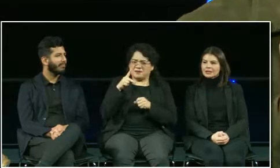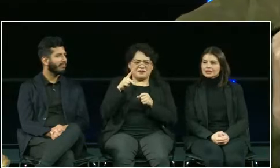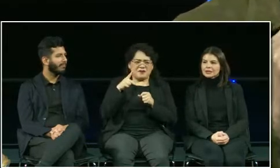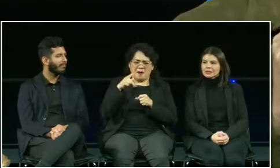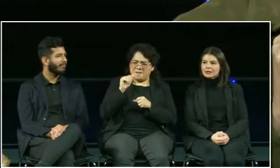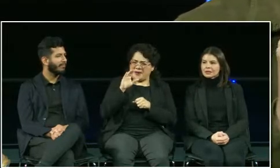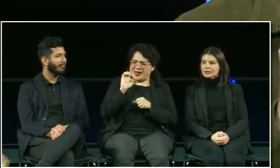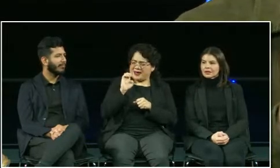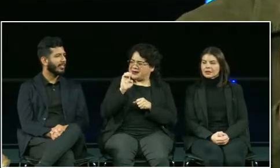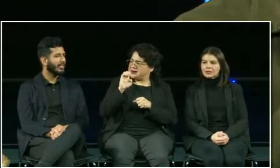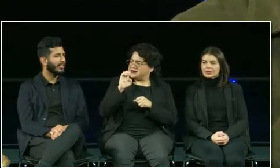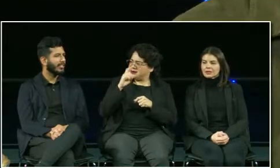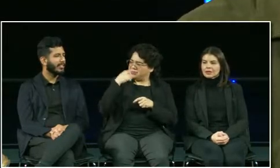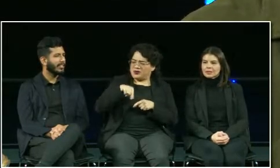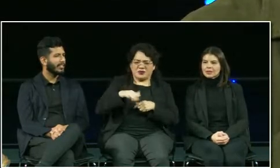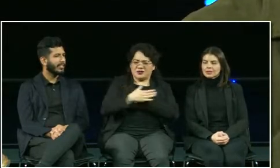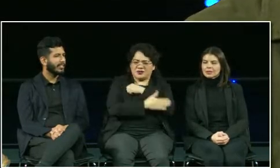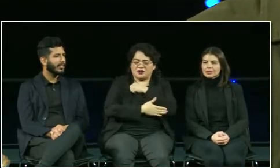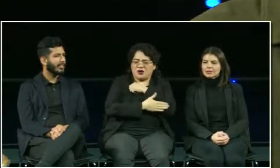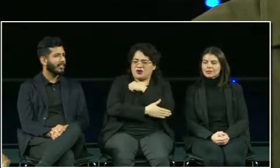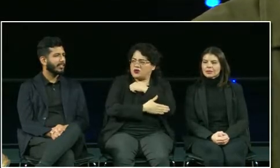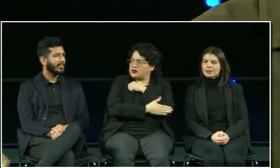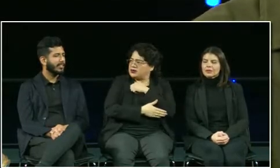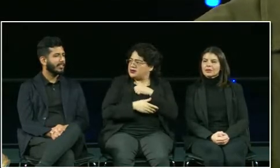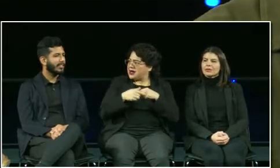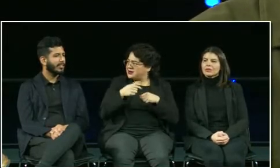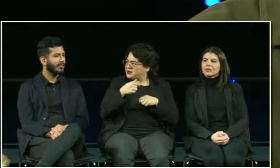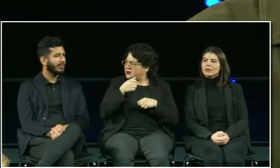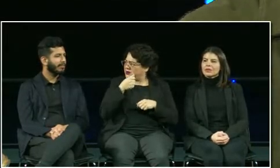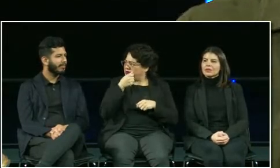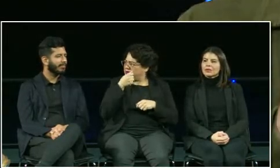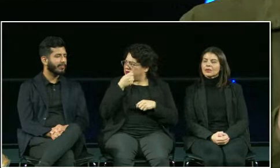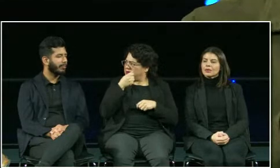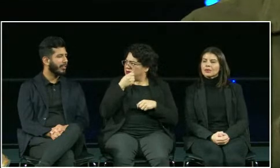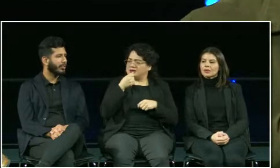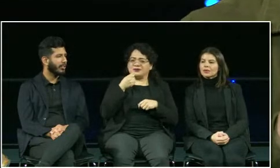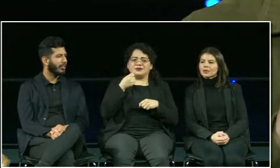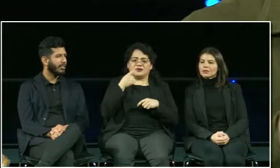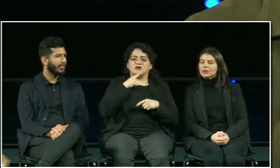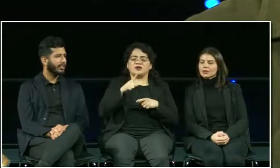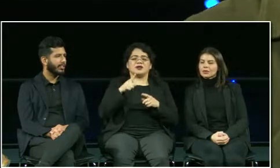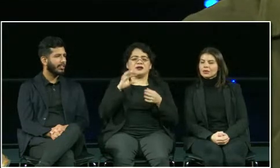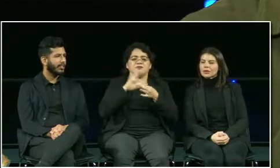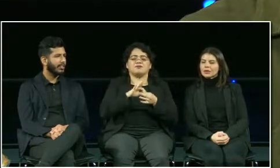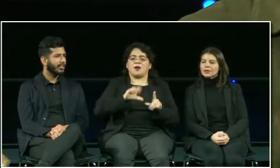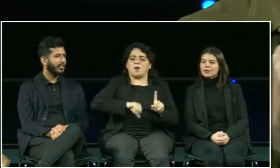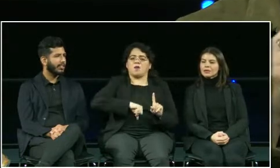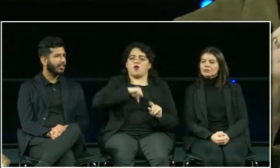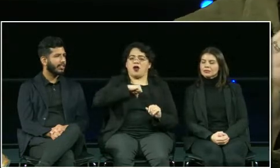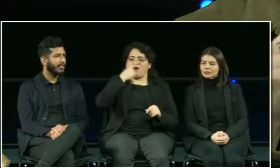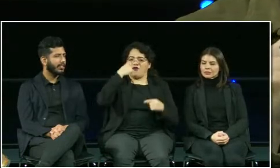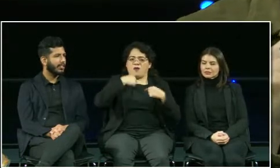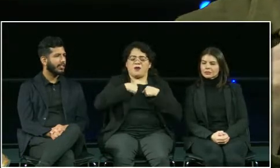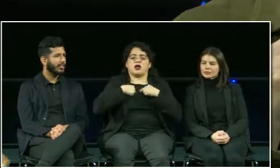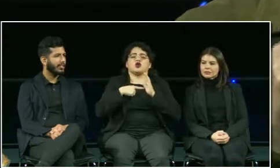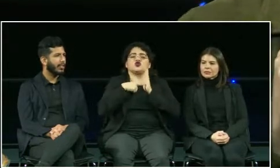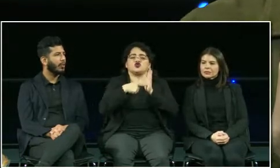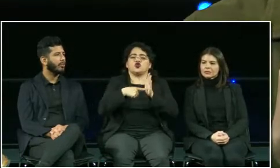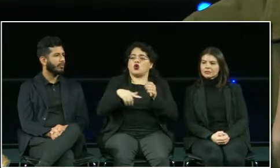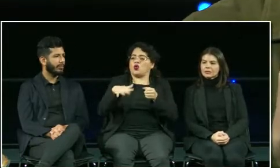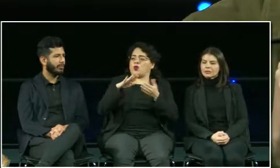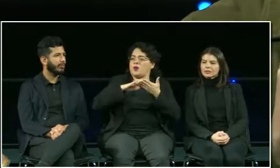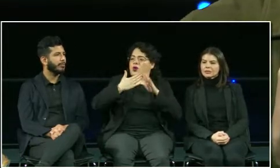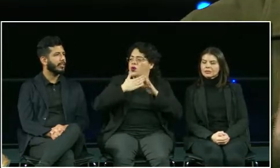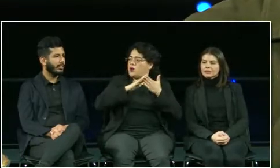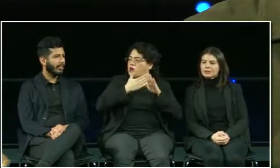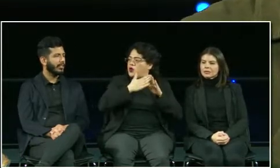that at all, and for, you know, intentionally so. And it's really, it's a matter of pride for me to sort of show the place in a different